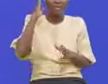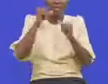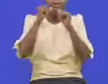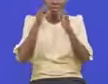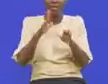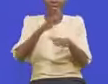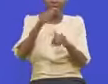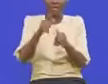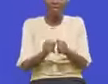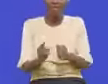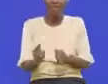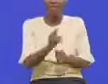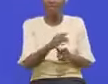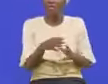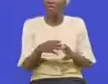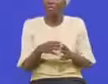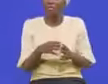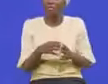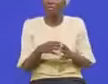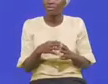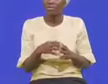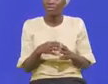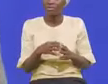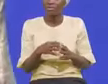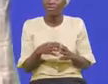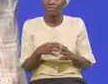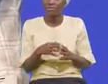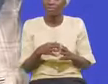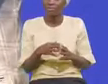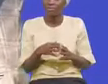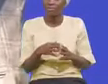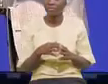Mawu mae gblɔ bena ye ŋutɔ yayra ame sia ame.